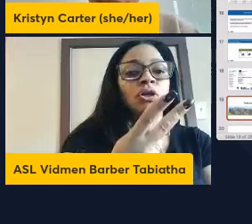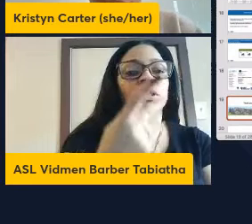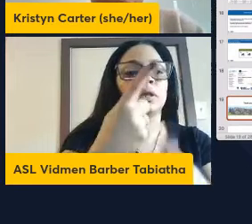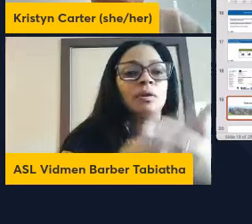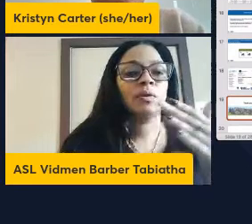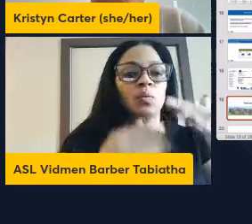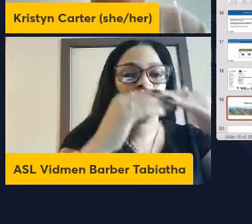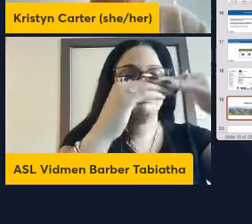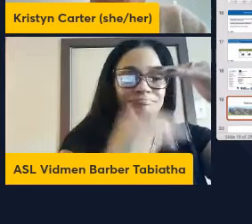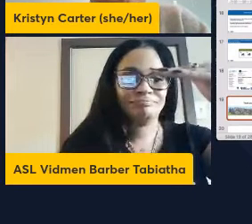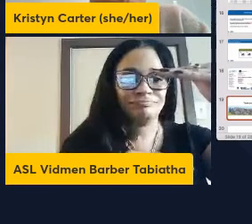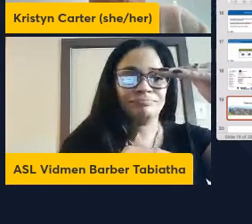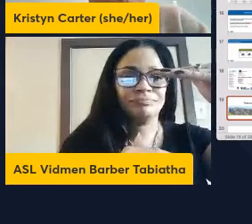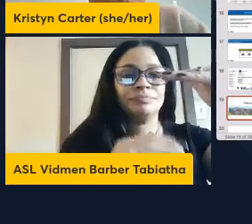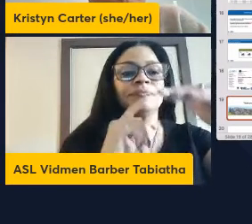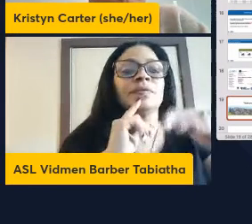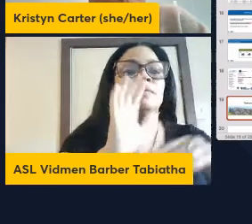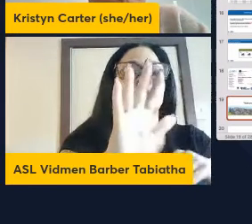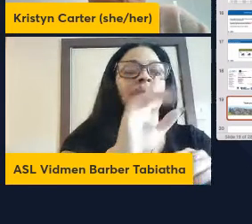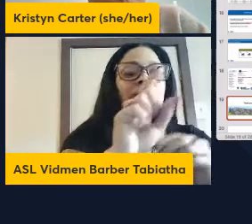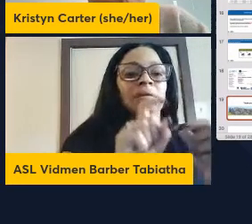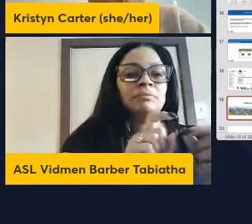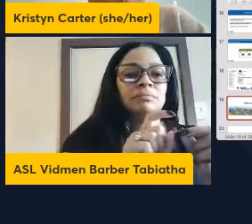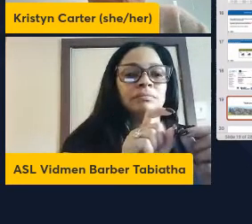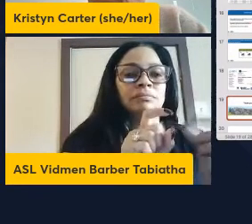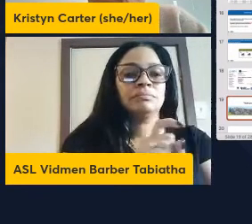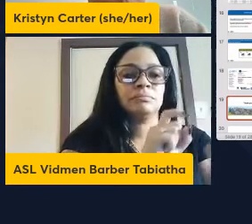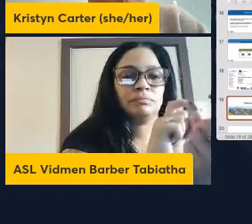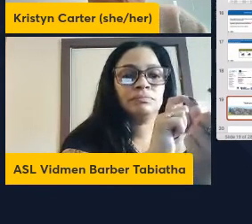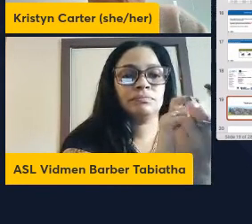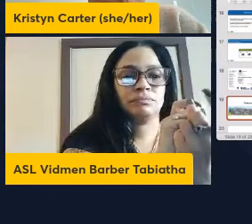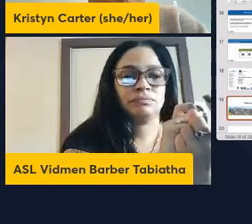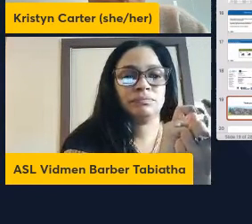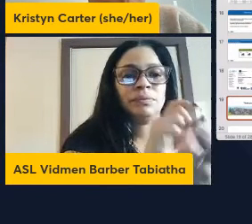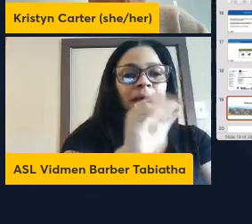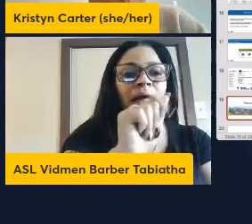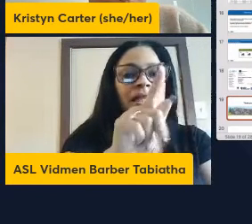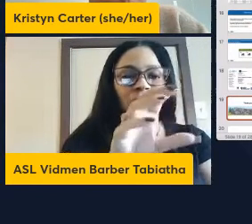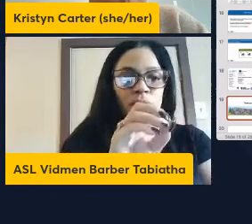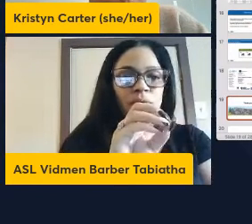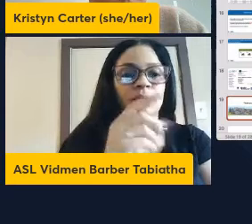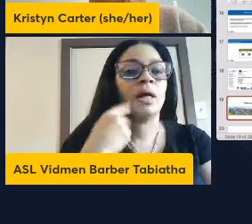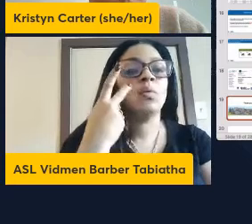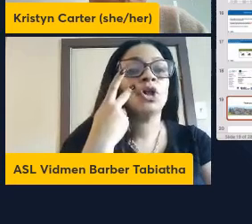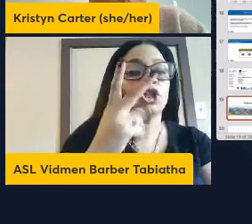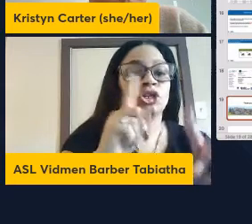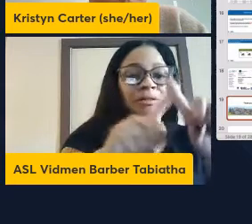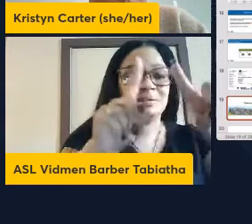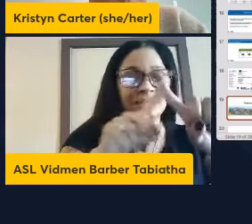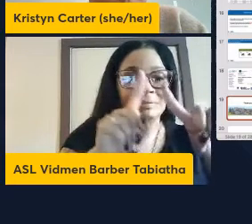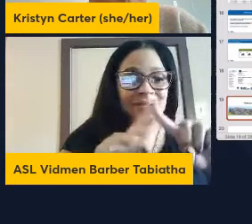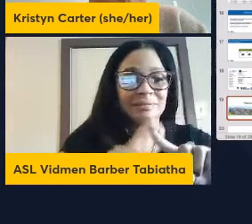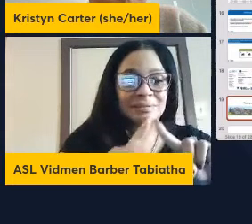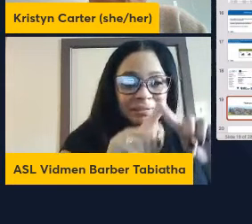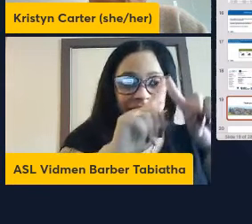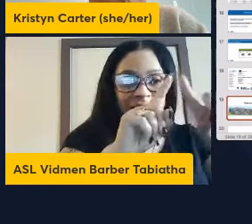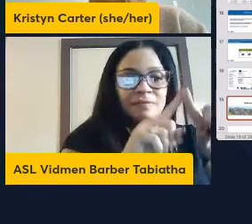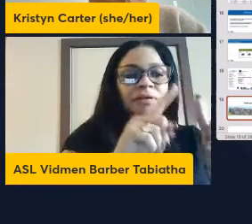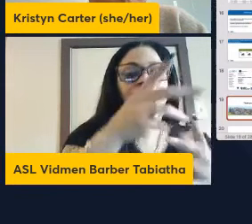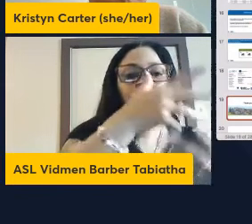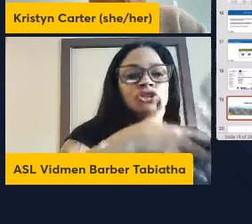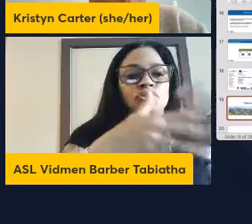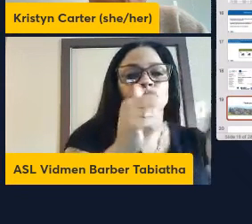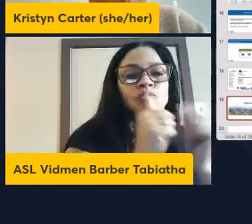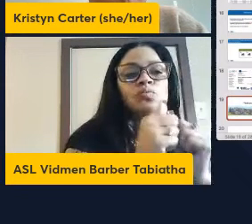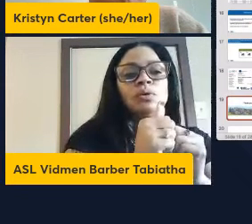progressors who had that particular HLA allele. We've looked at the different HLA allele and we did not see an association